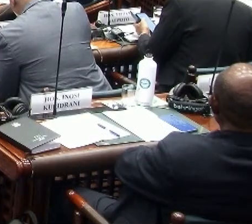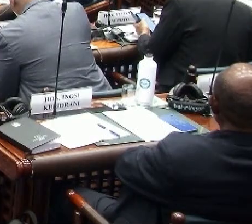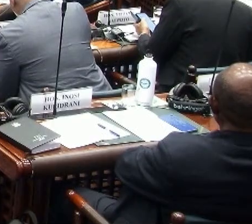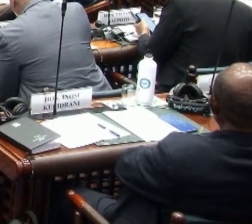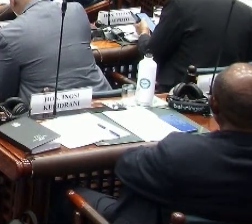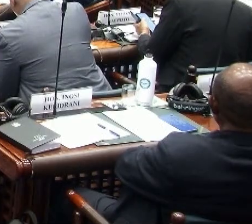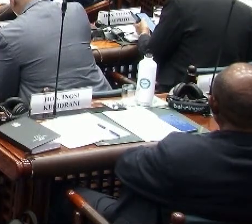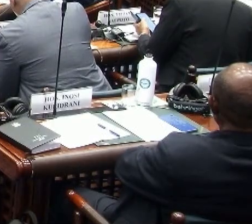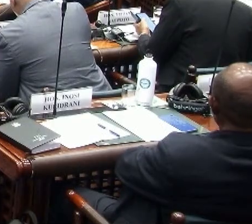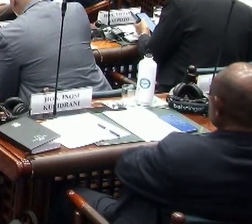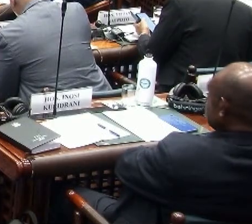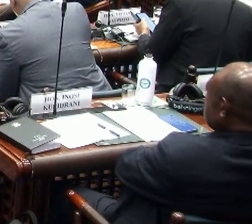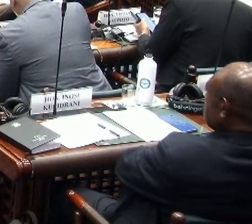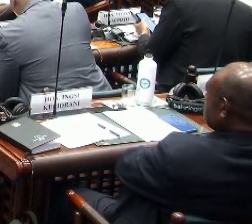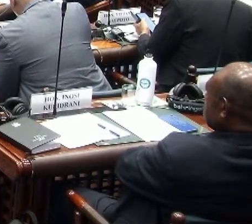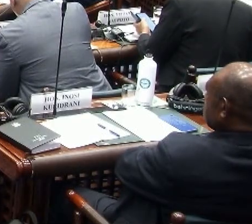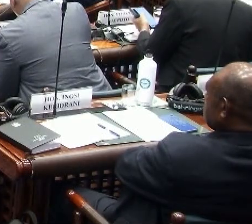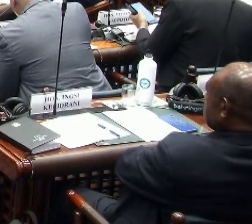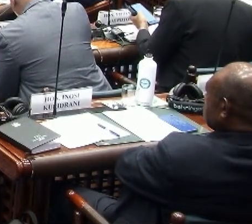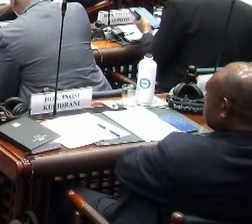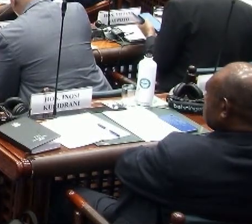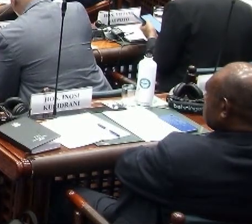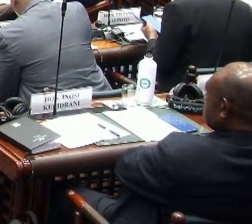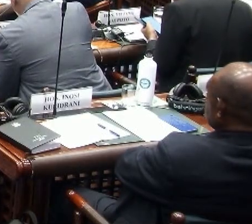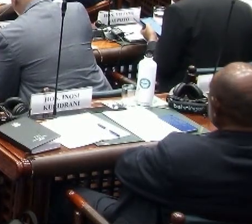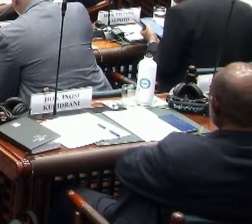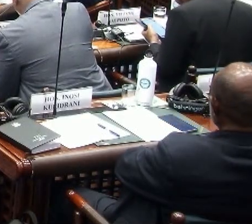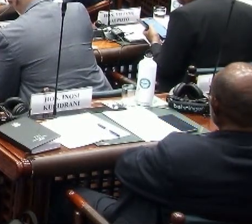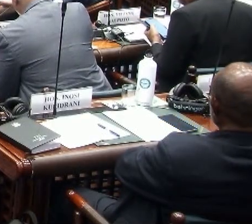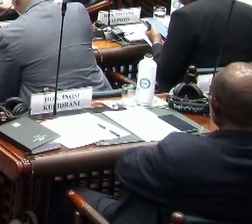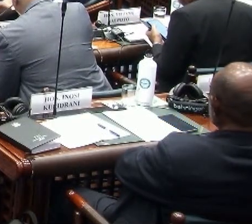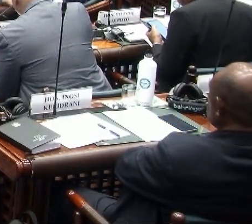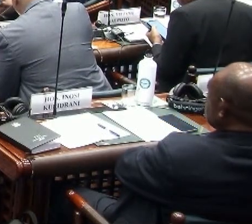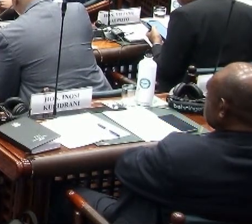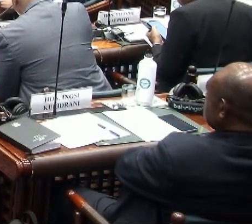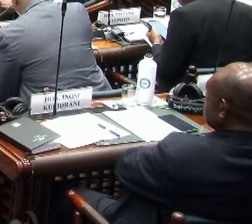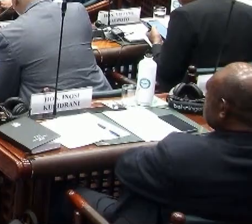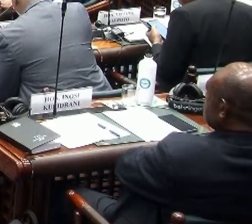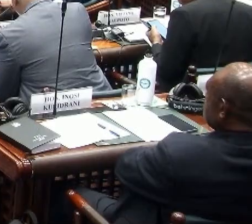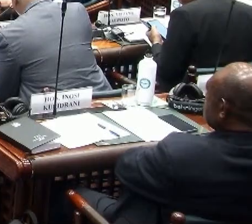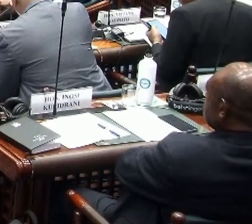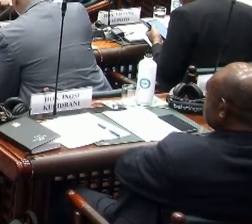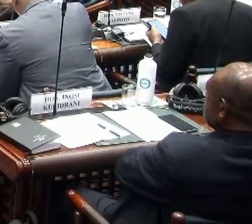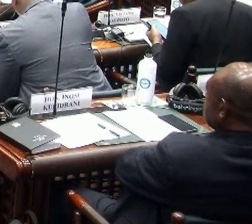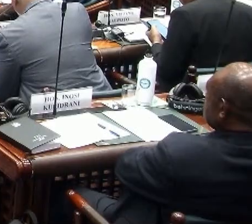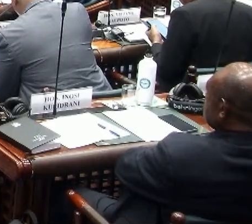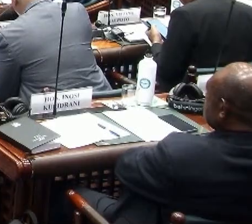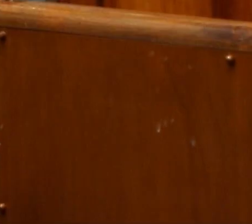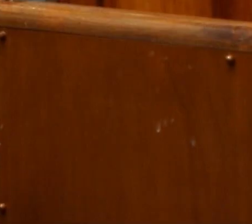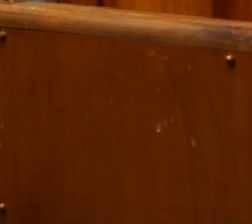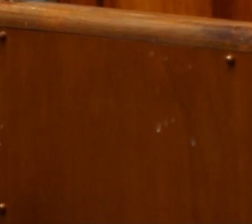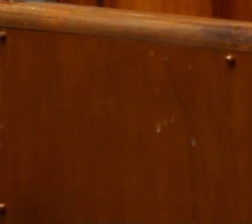Speaker, sir, Honorable Deputy Prime Minister and ministers, the Honorable Leader of the